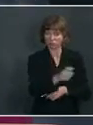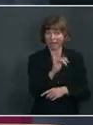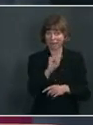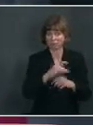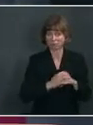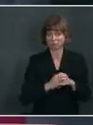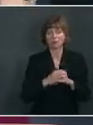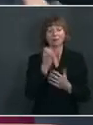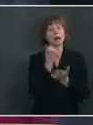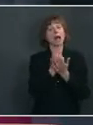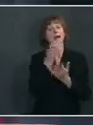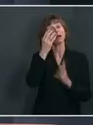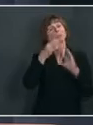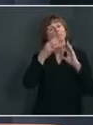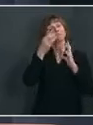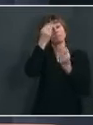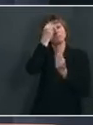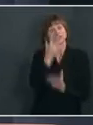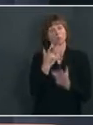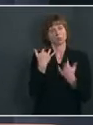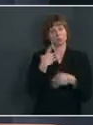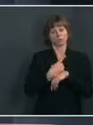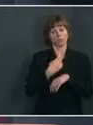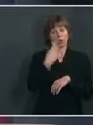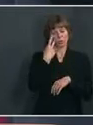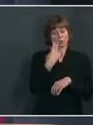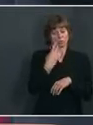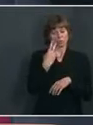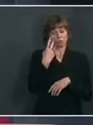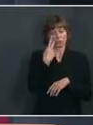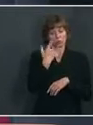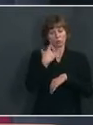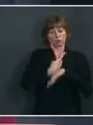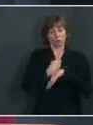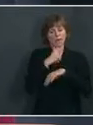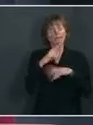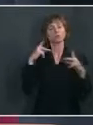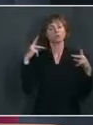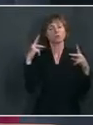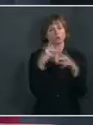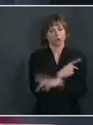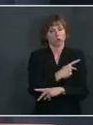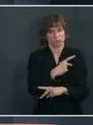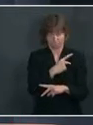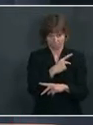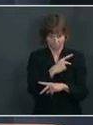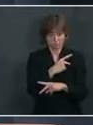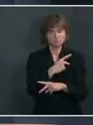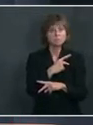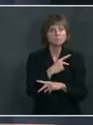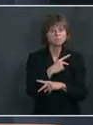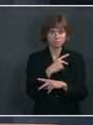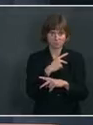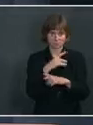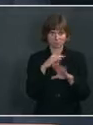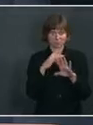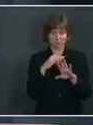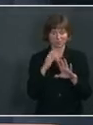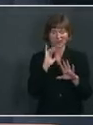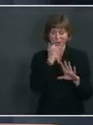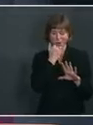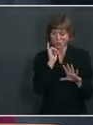data today, and this was reflected in Brian Deese's statement, it was worse than any week, I don't want to misquote myself